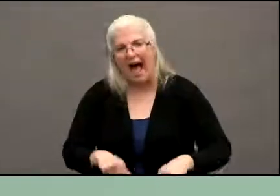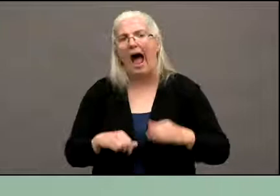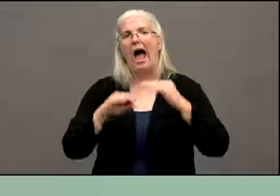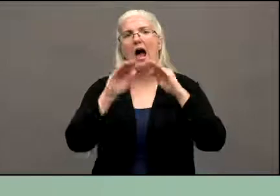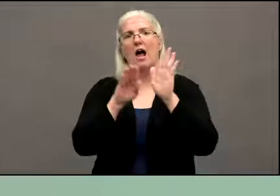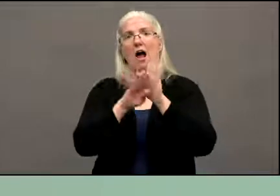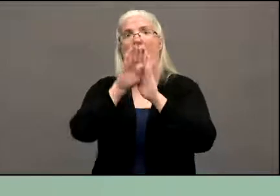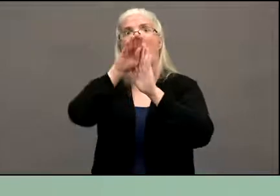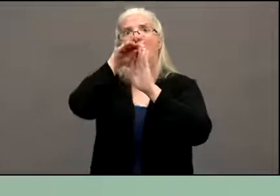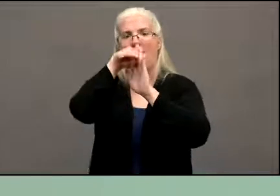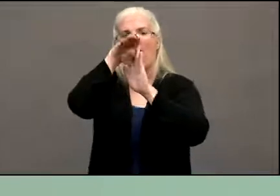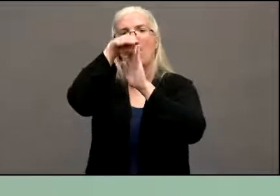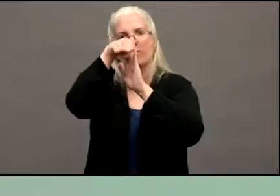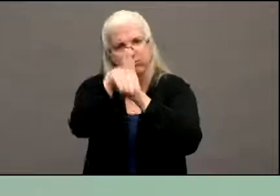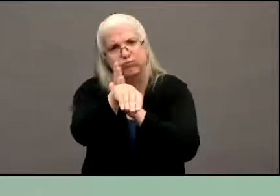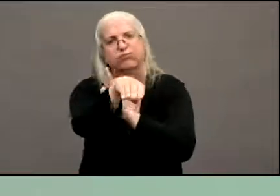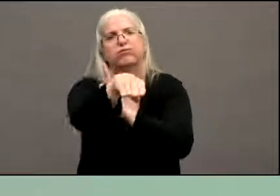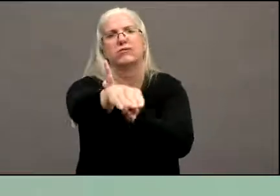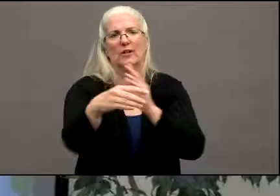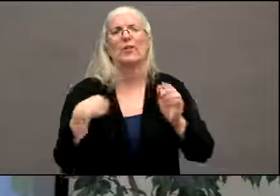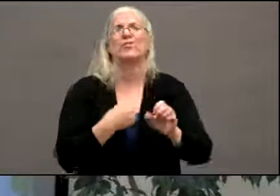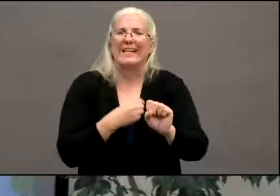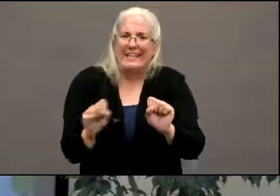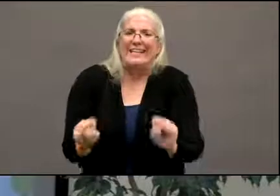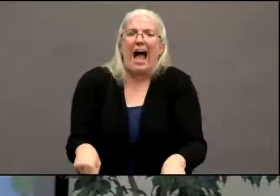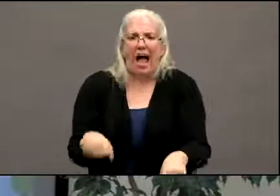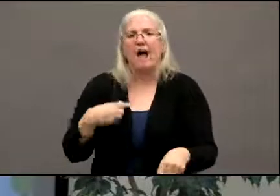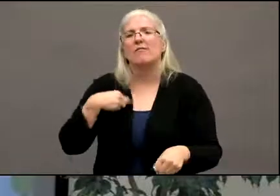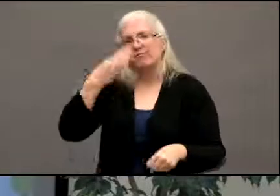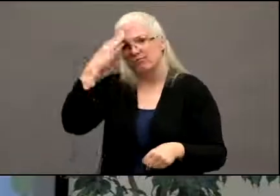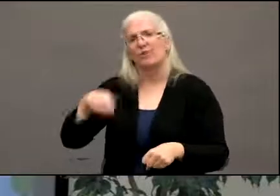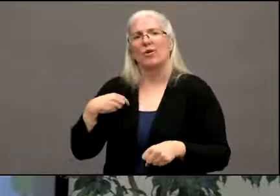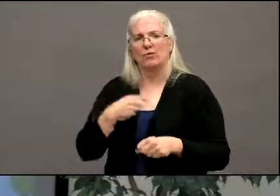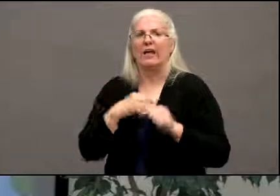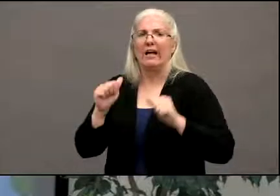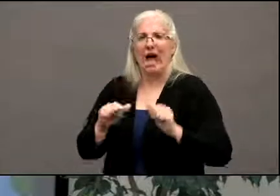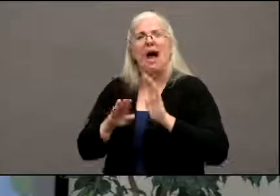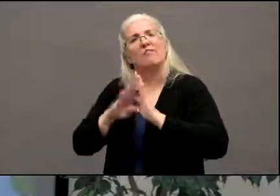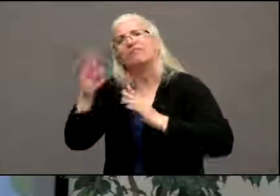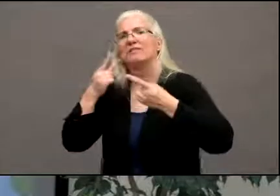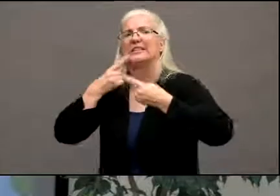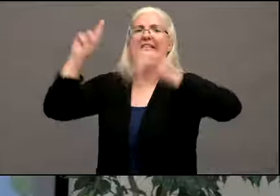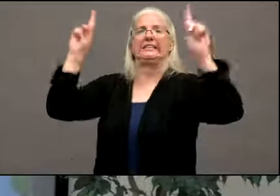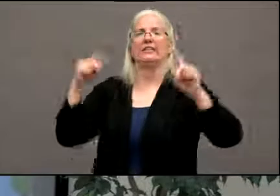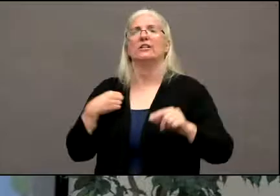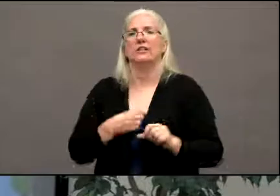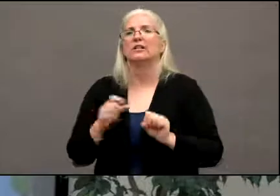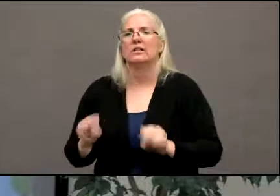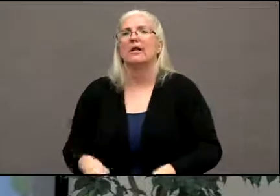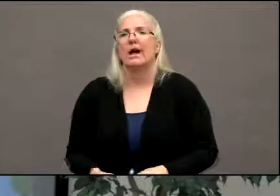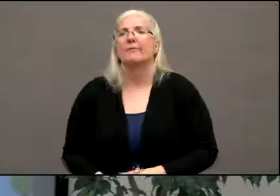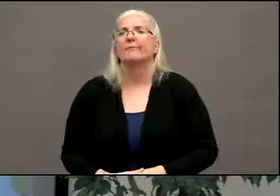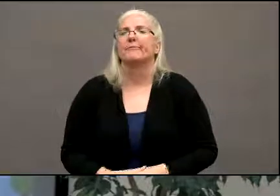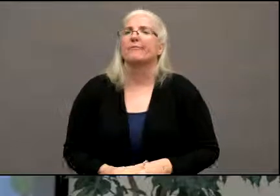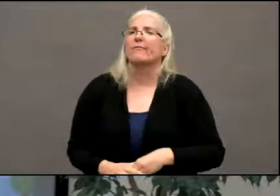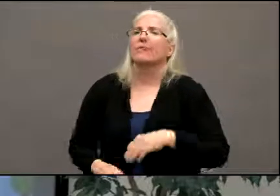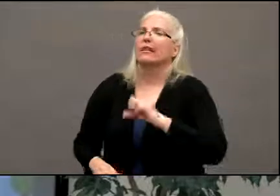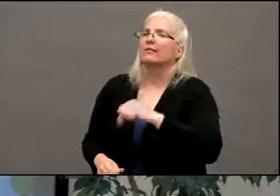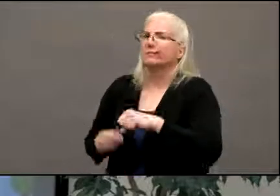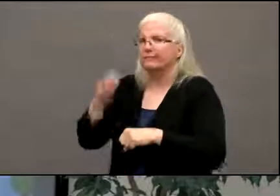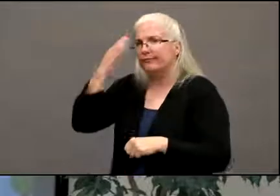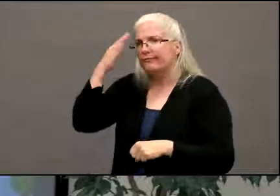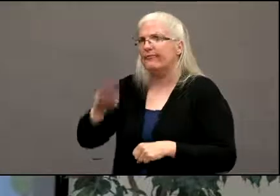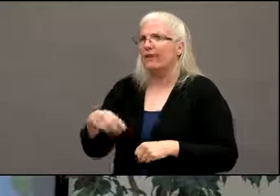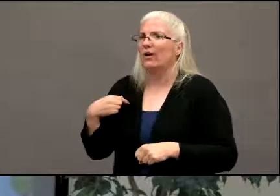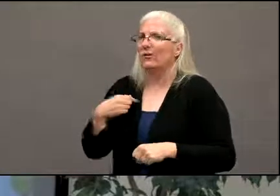So I know we're going to get there. Yeah, we've been very diligent in being concise about disseminating information to